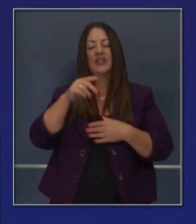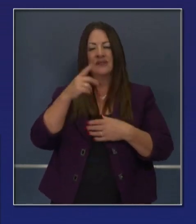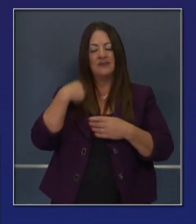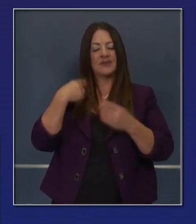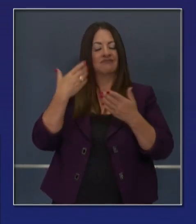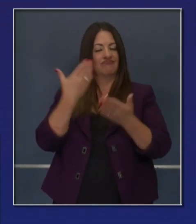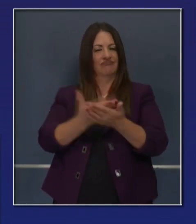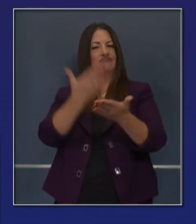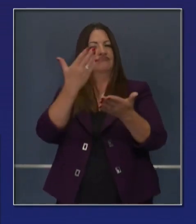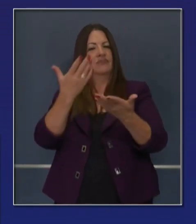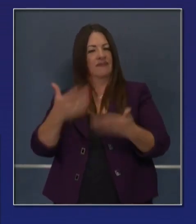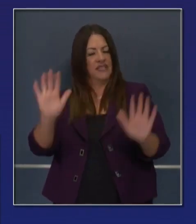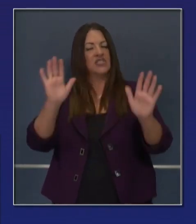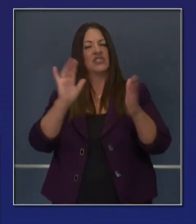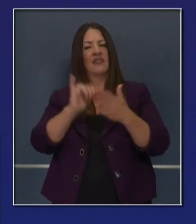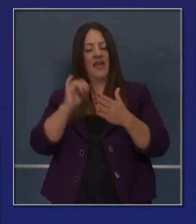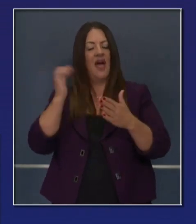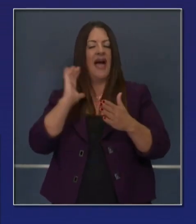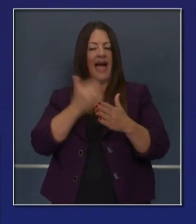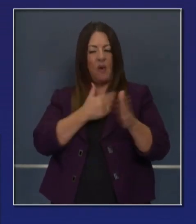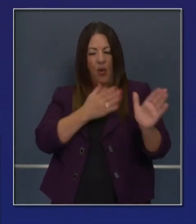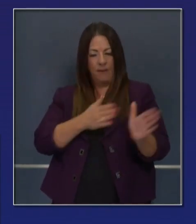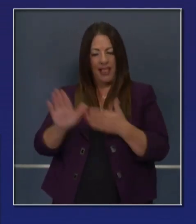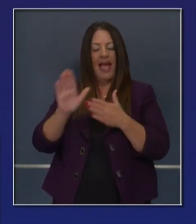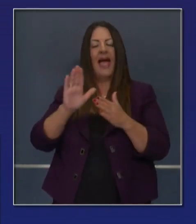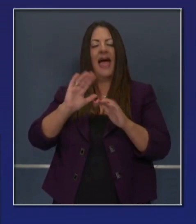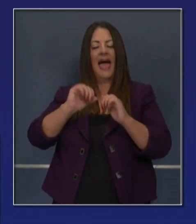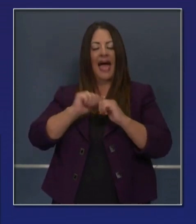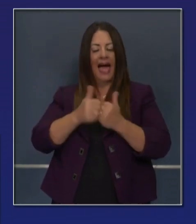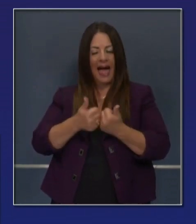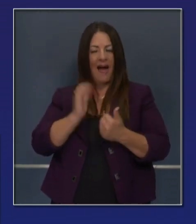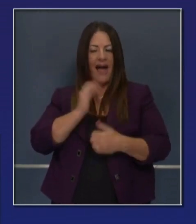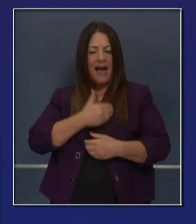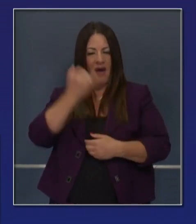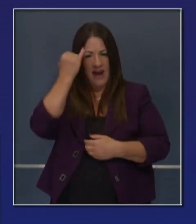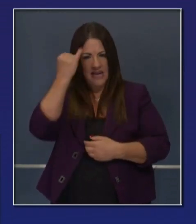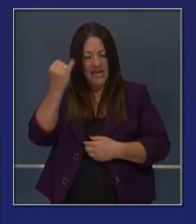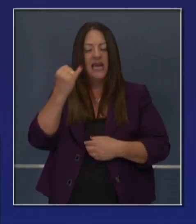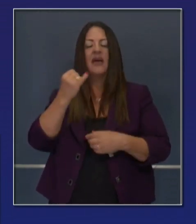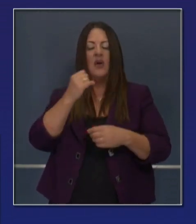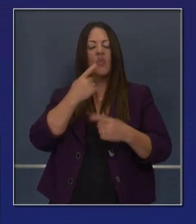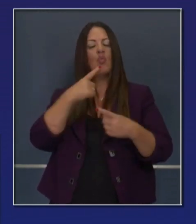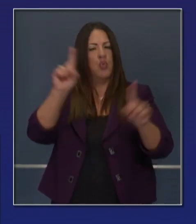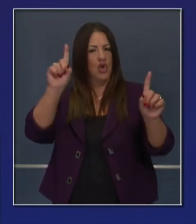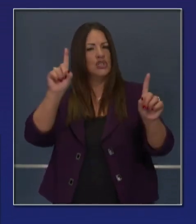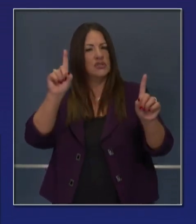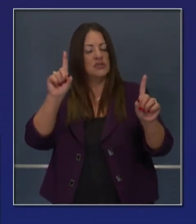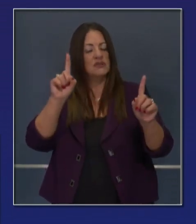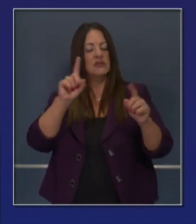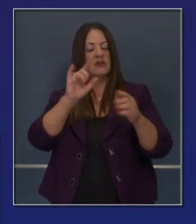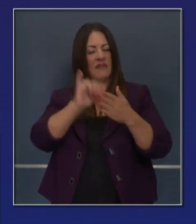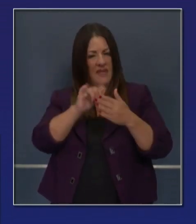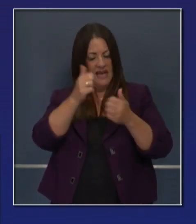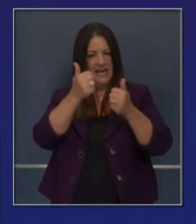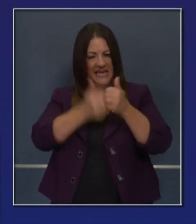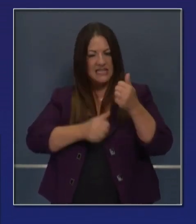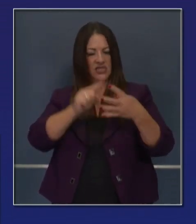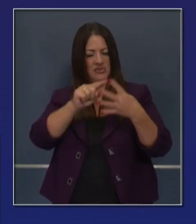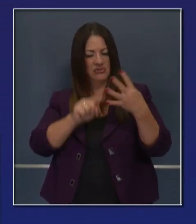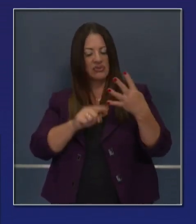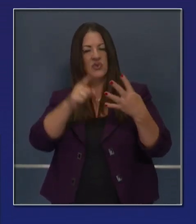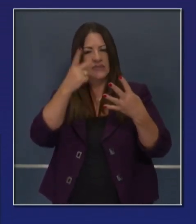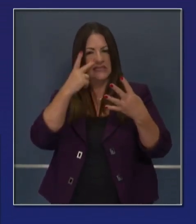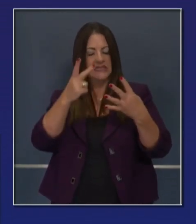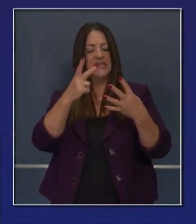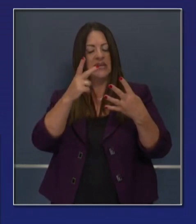to see some increased openings of various sectors and increasing the occupancy of those sectors that have been open for quite some